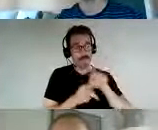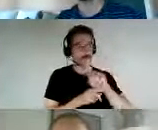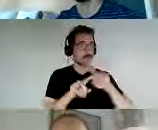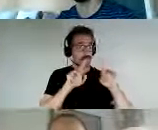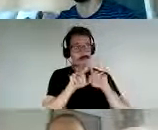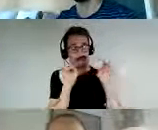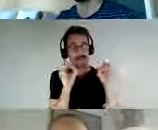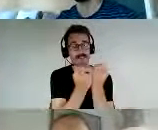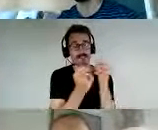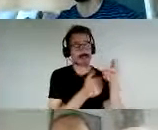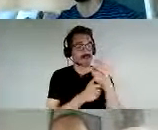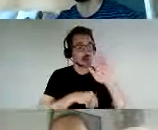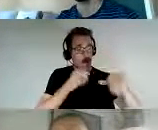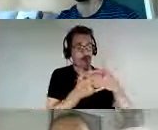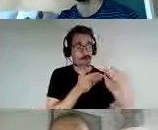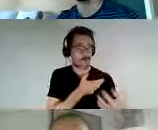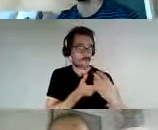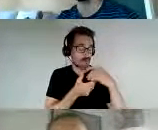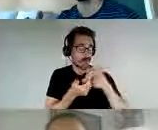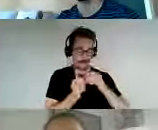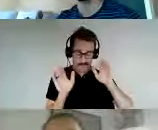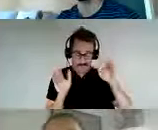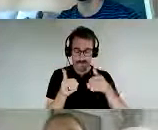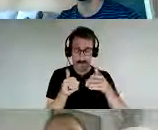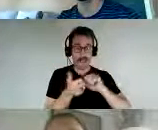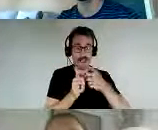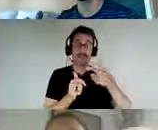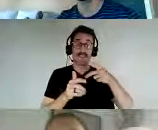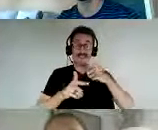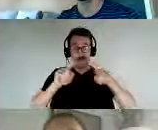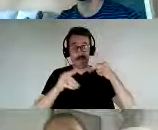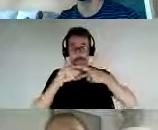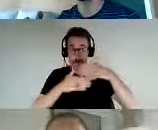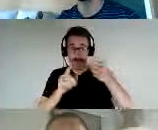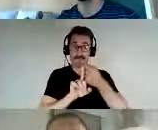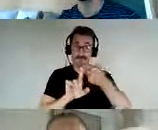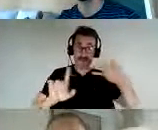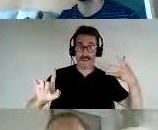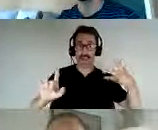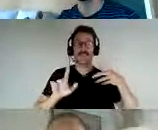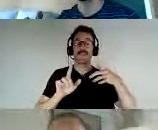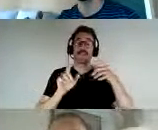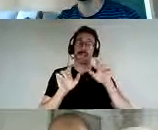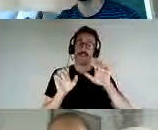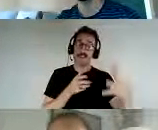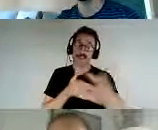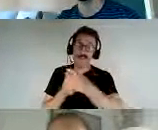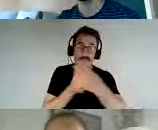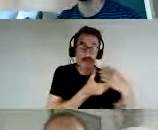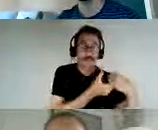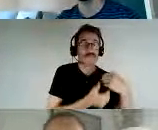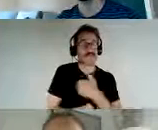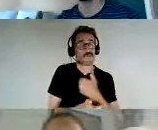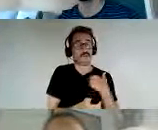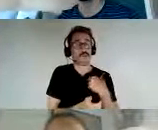who are all focused on expanding programs and services to queer trans seniors in the city of Toronto.